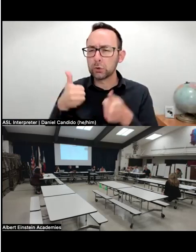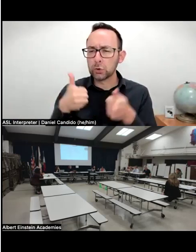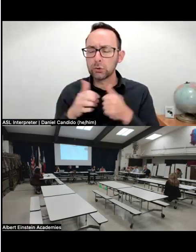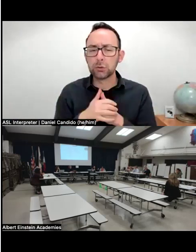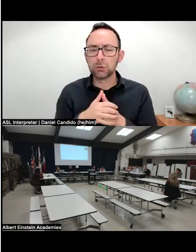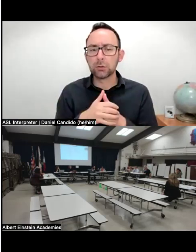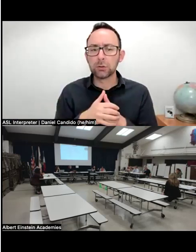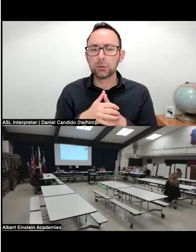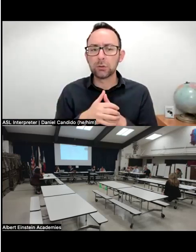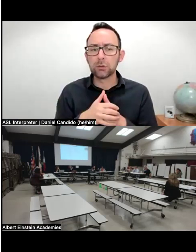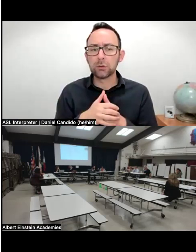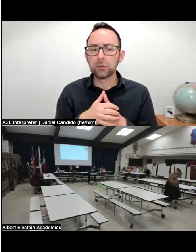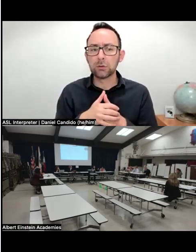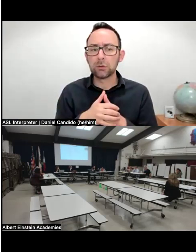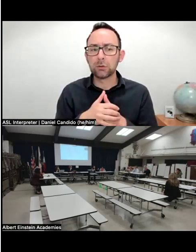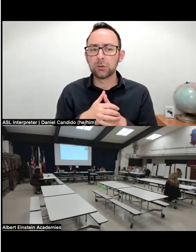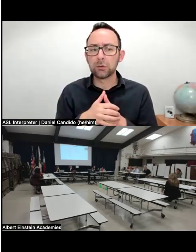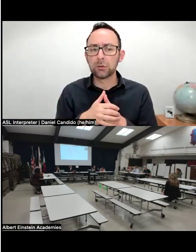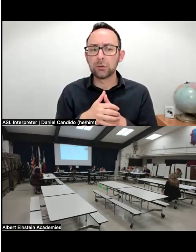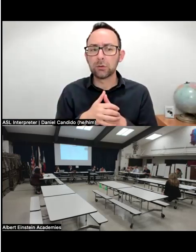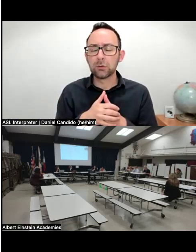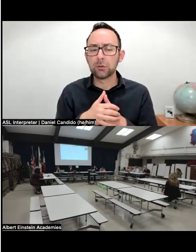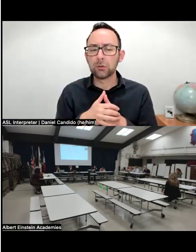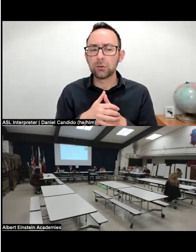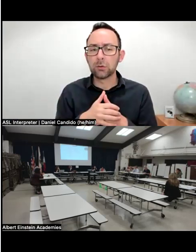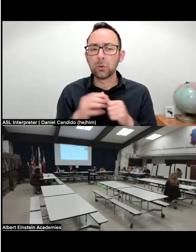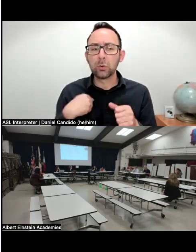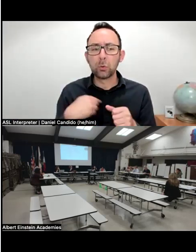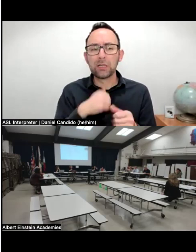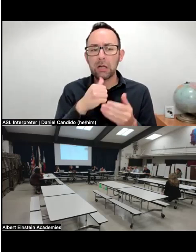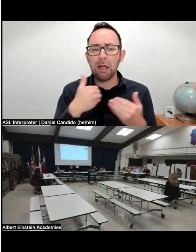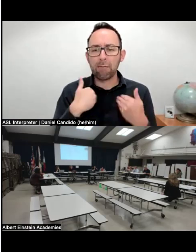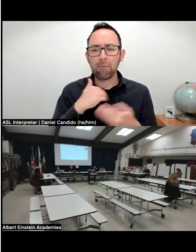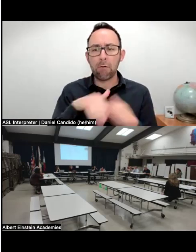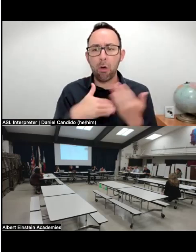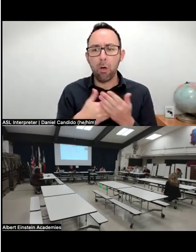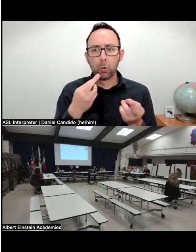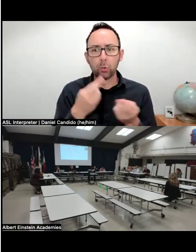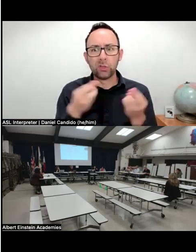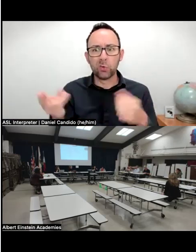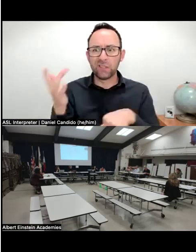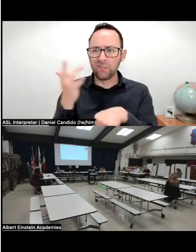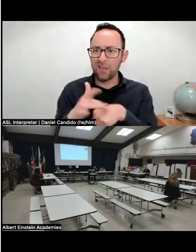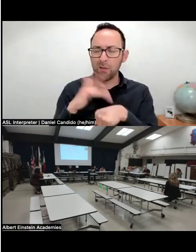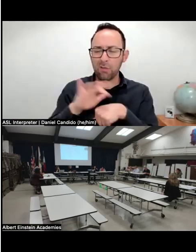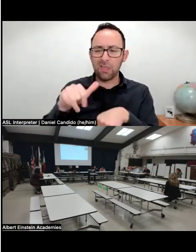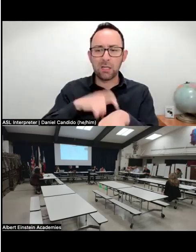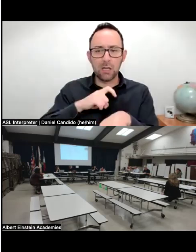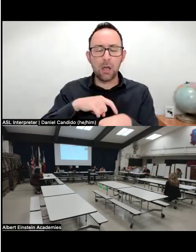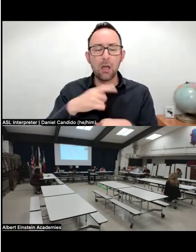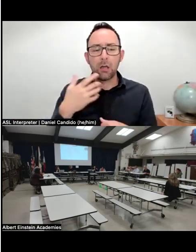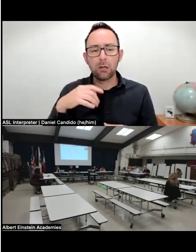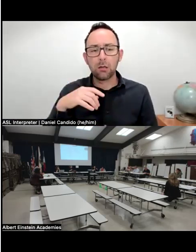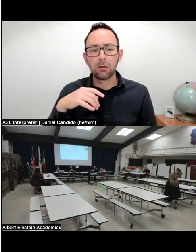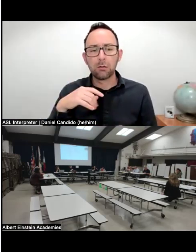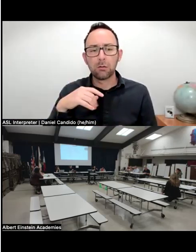not official. So we wouldn't have all these resources available. Yes, we need those resources. That is the intent behind, that is the first Exactly. one of my